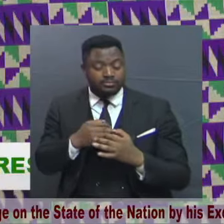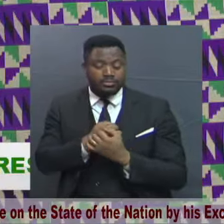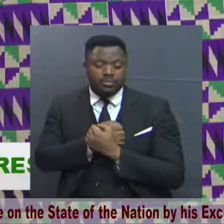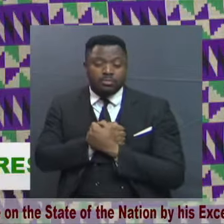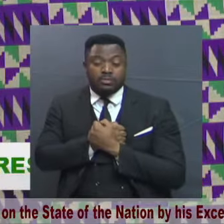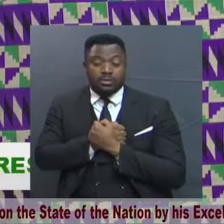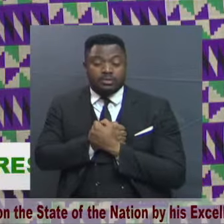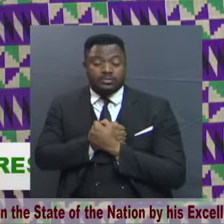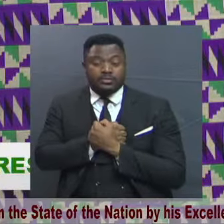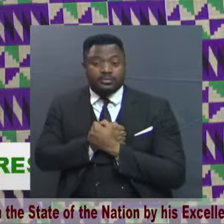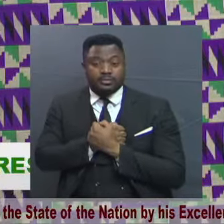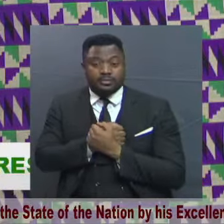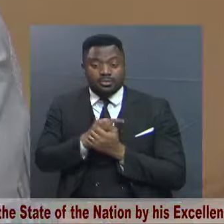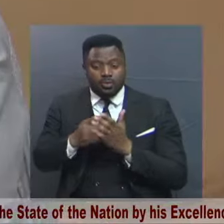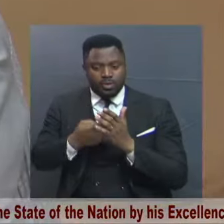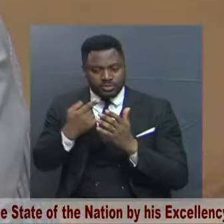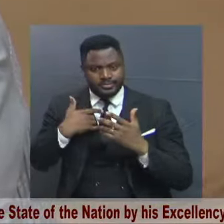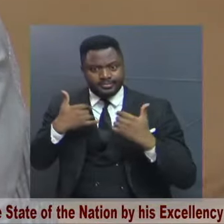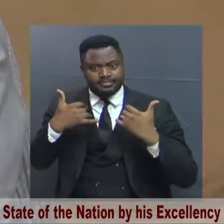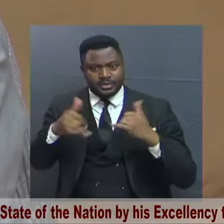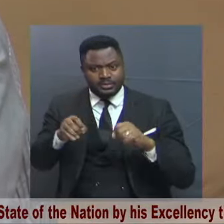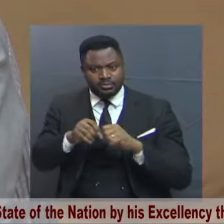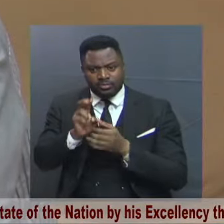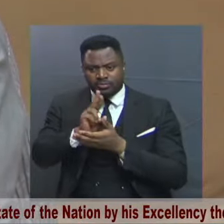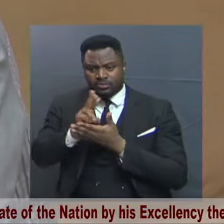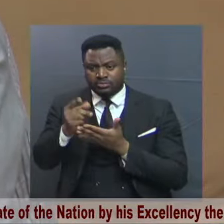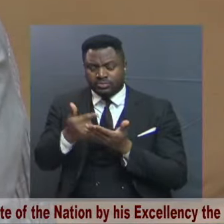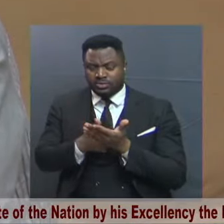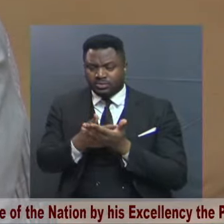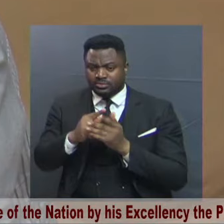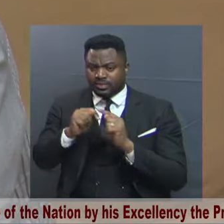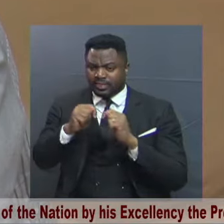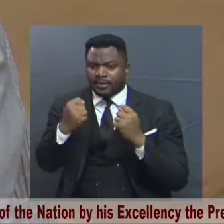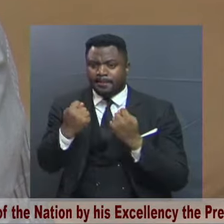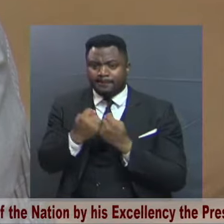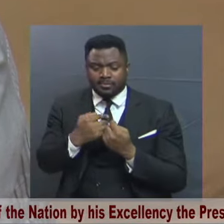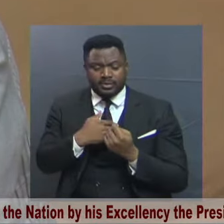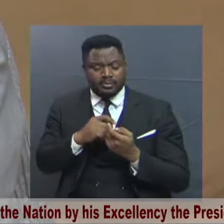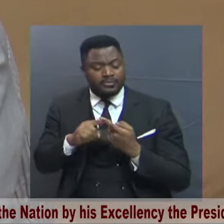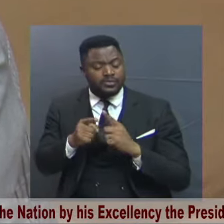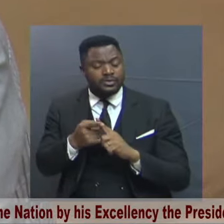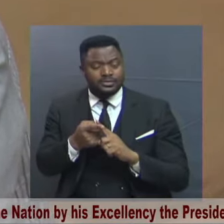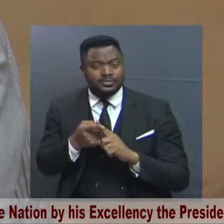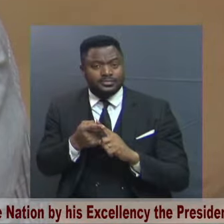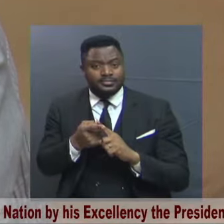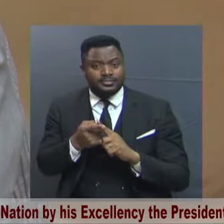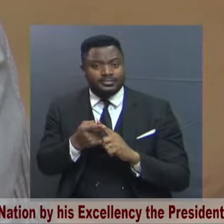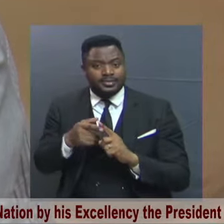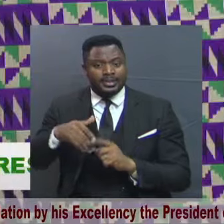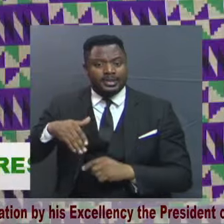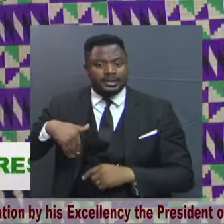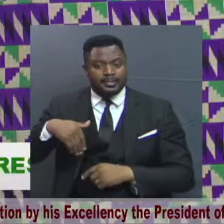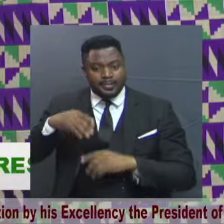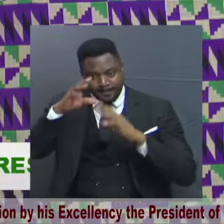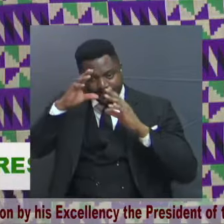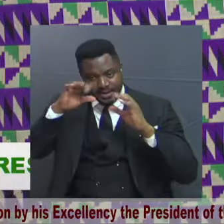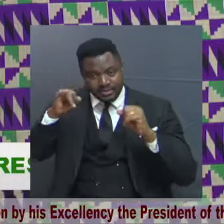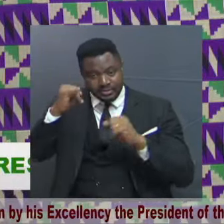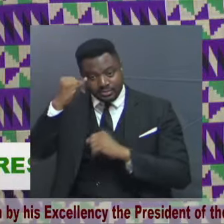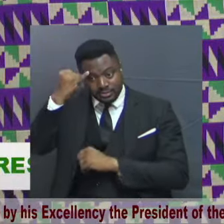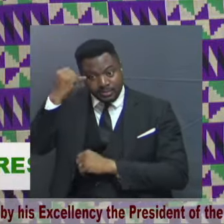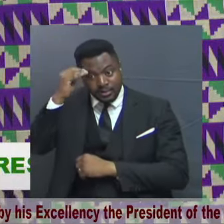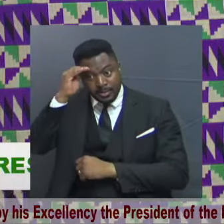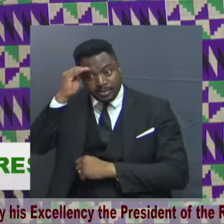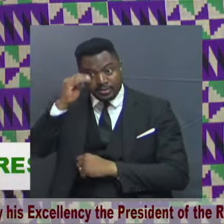Enthusiast and once played in the University of Ghana team with my friend the late President John Evans